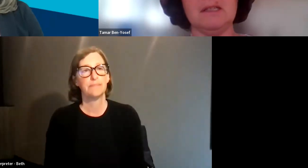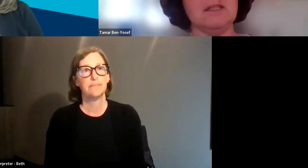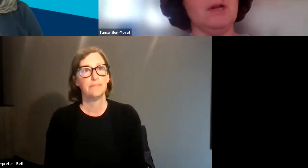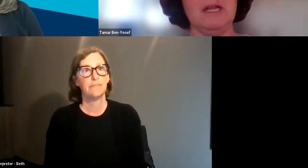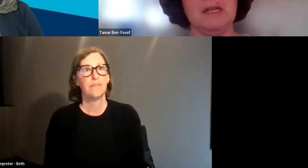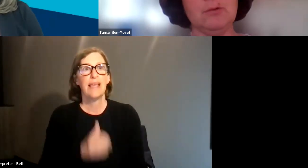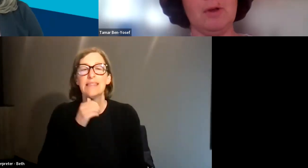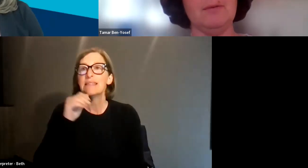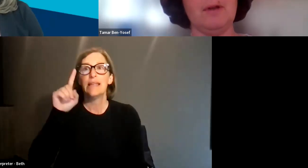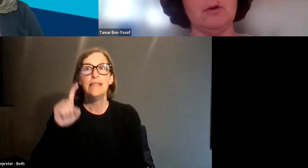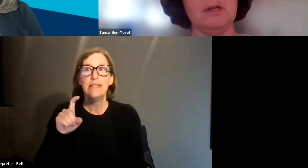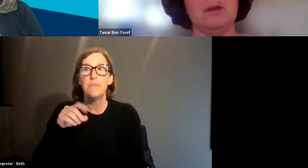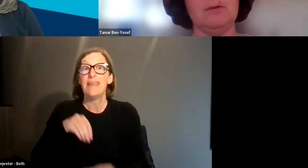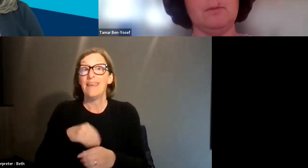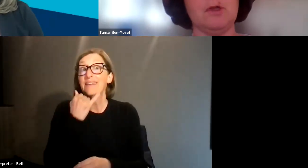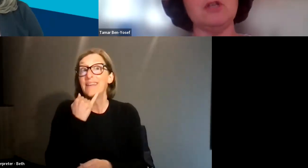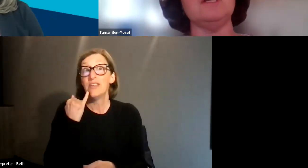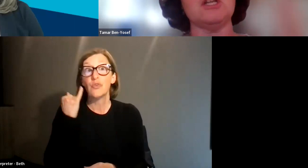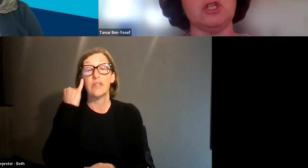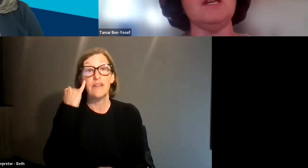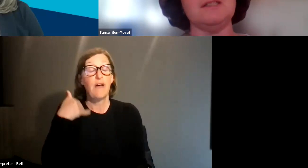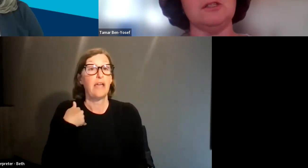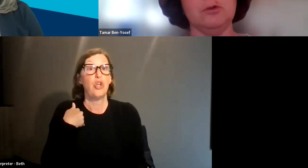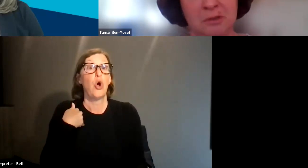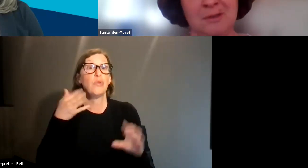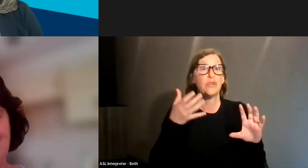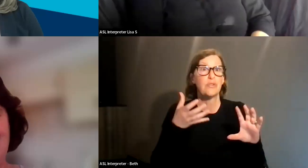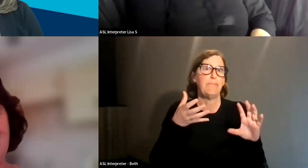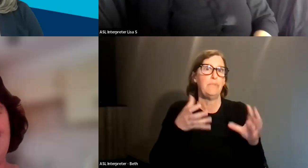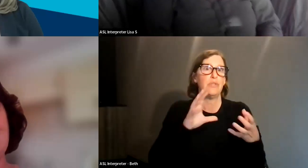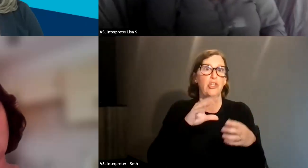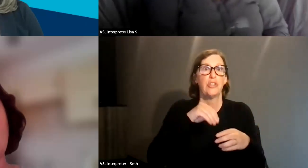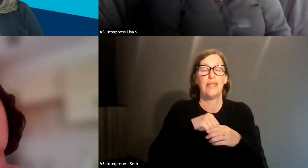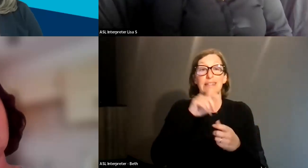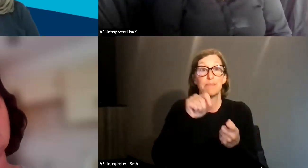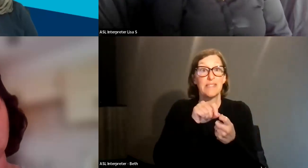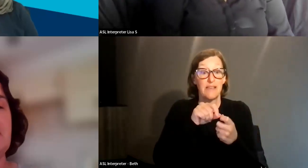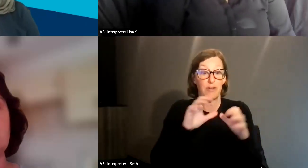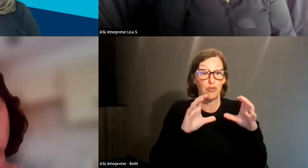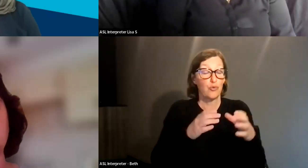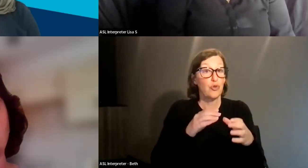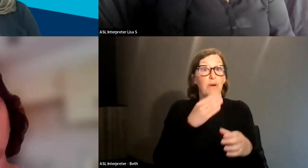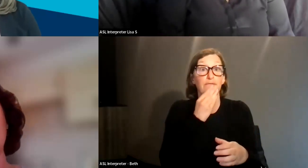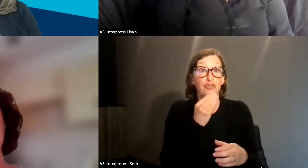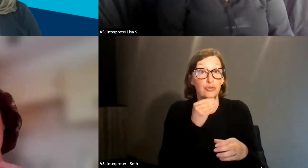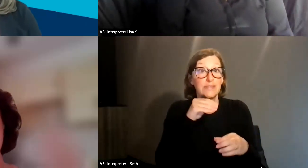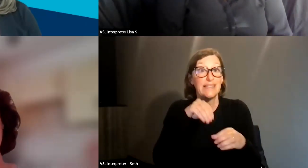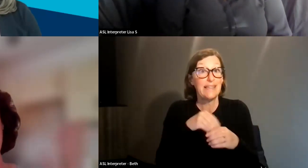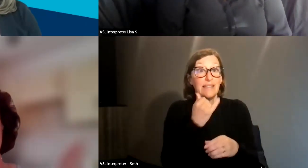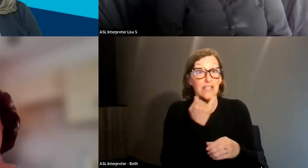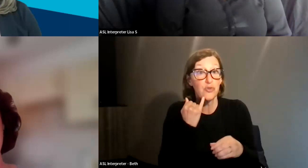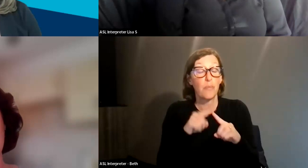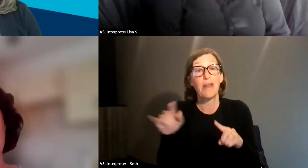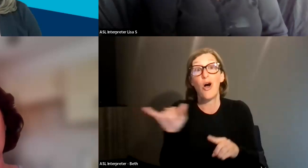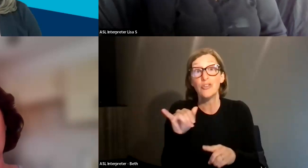to be necessarily in Israel. If I know that there is a mutation in Ashkenazi Jews that is common in Israel, but it is also common in the US